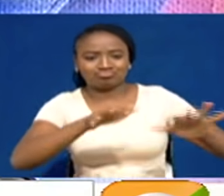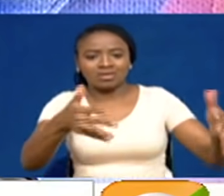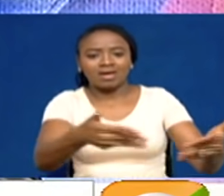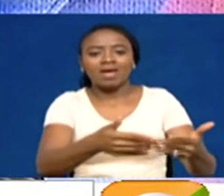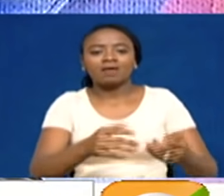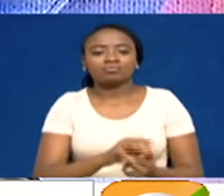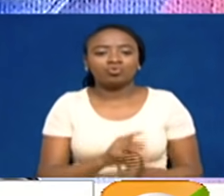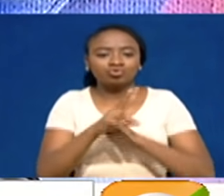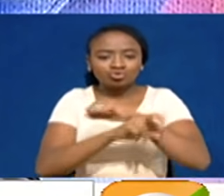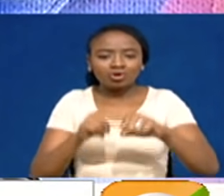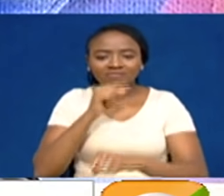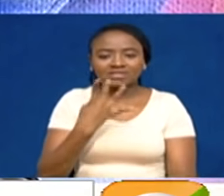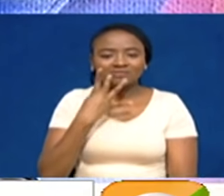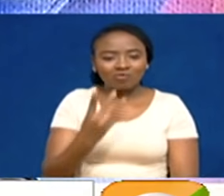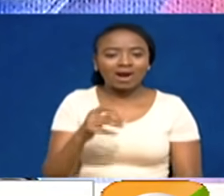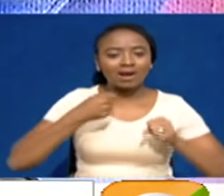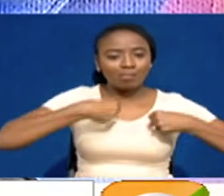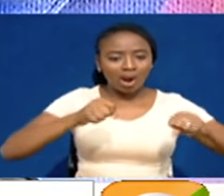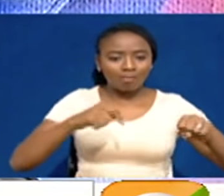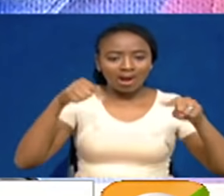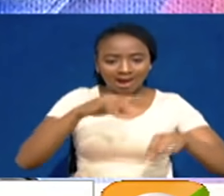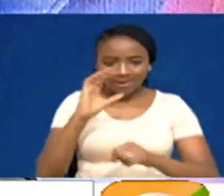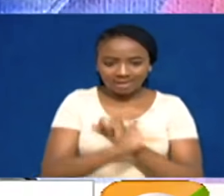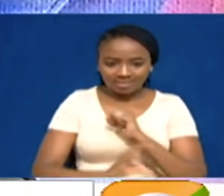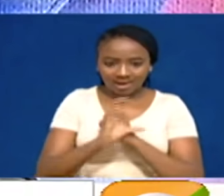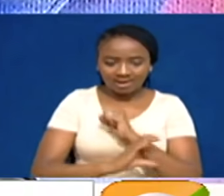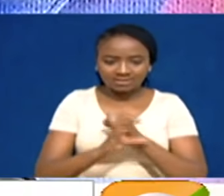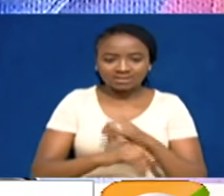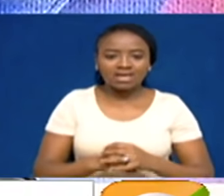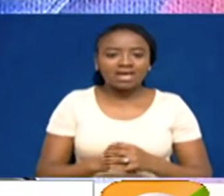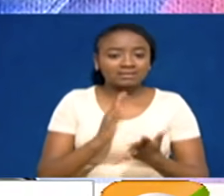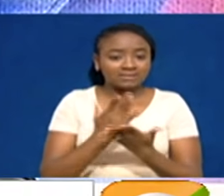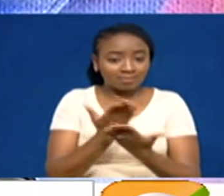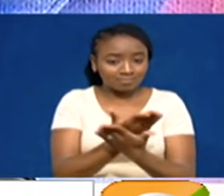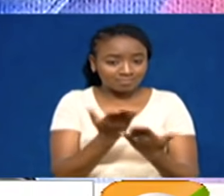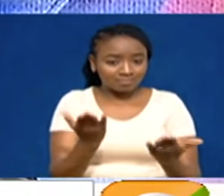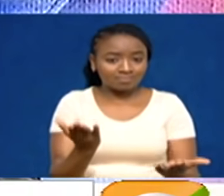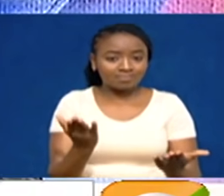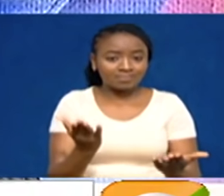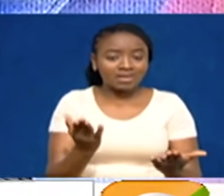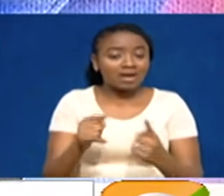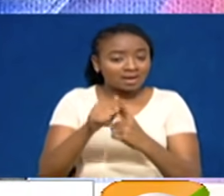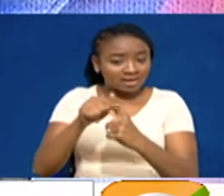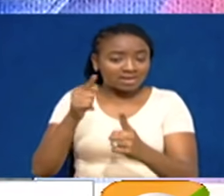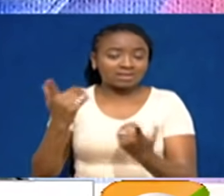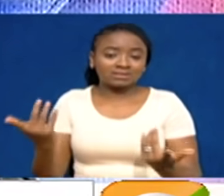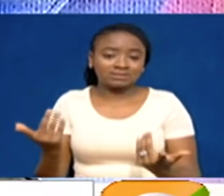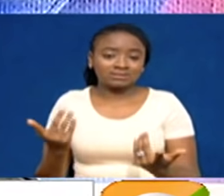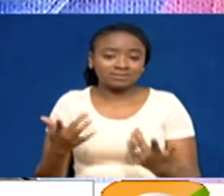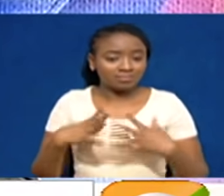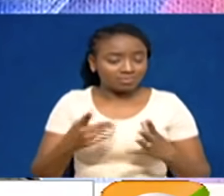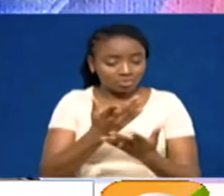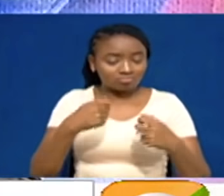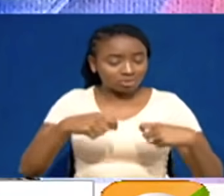of a syndicate that has, over the last 1 year, stolen about 400 motorbikes in the country, leaving border